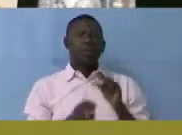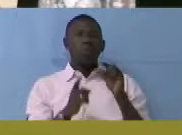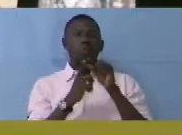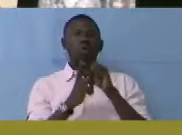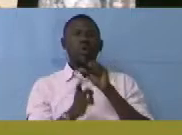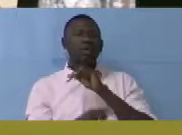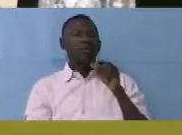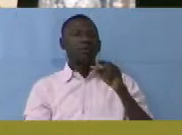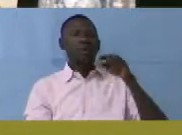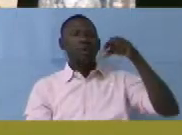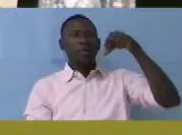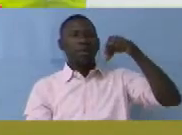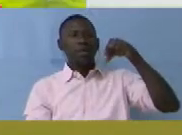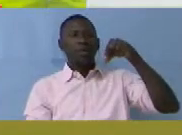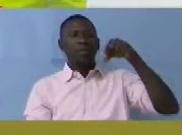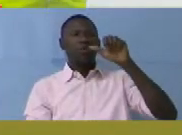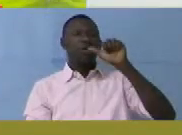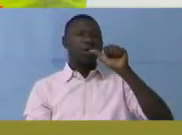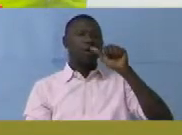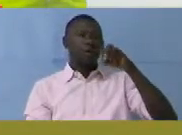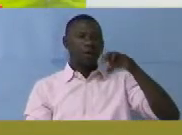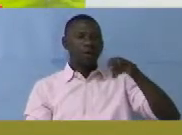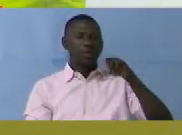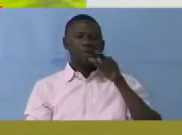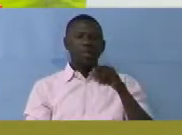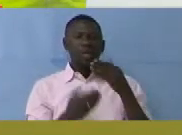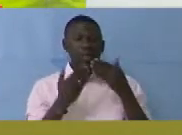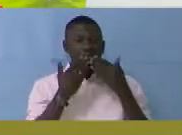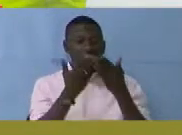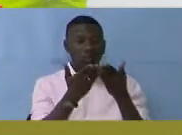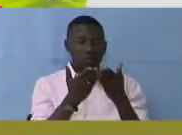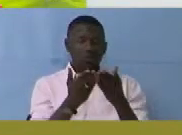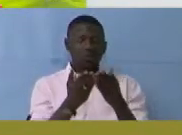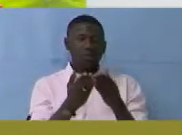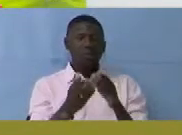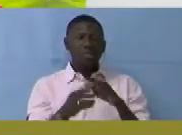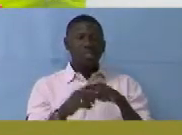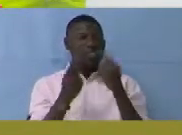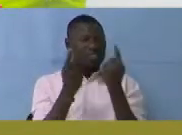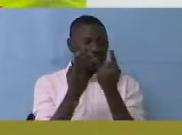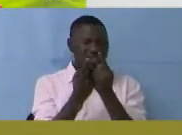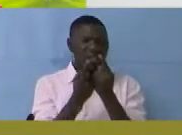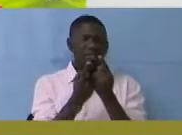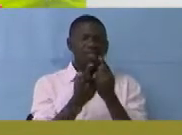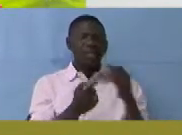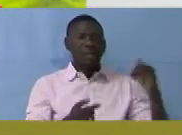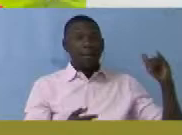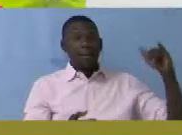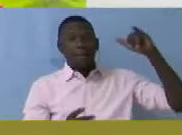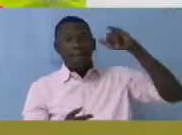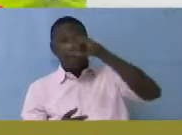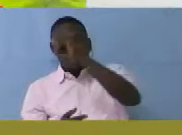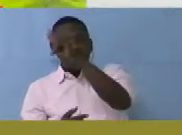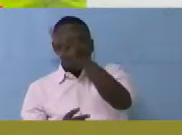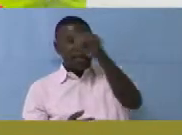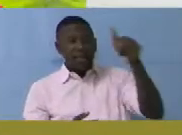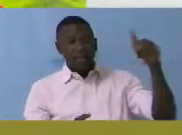QAM. That piece of information, there are elements that aircrafts need to